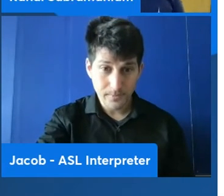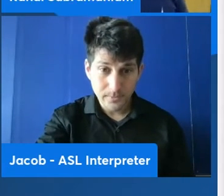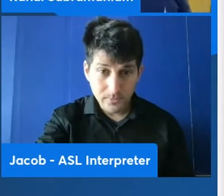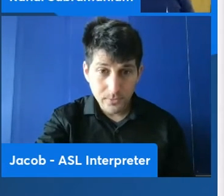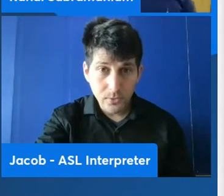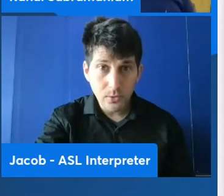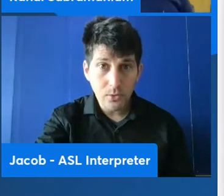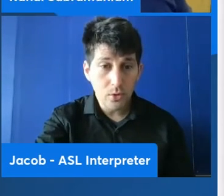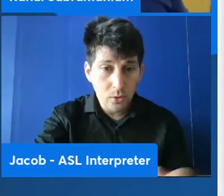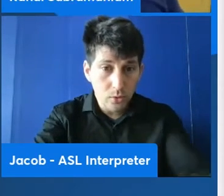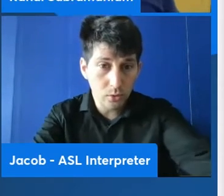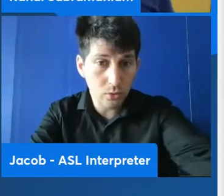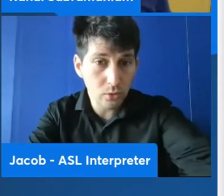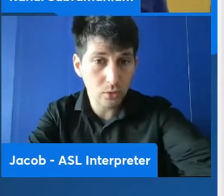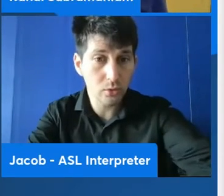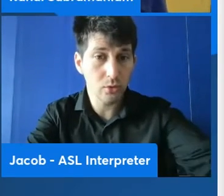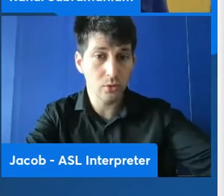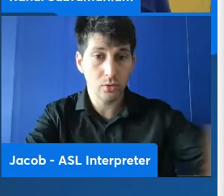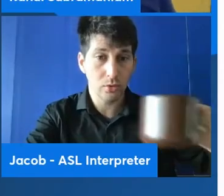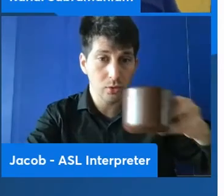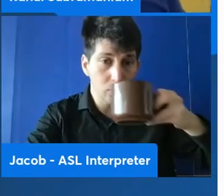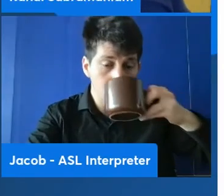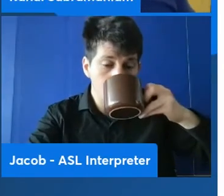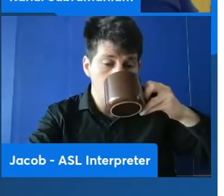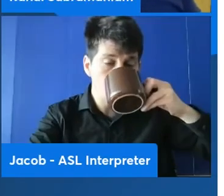up. Data Sync. Great. Here we go.